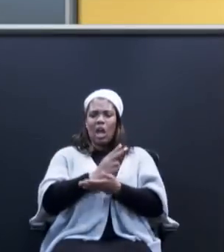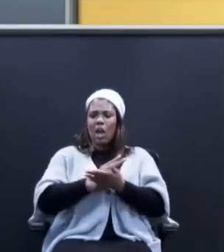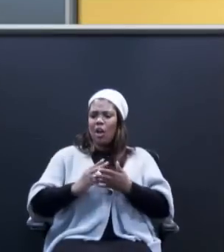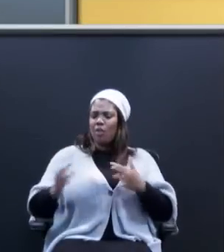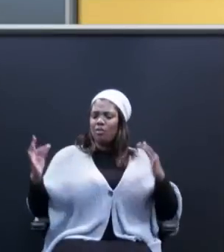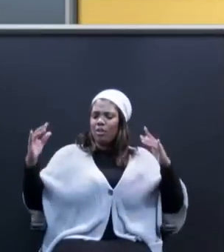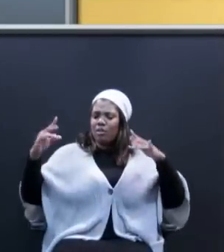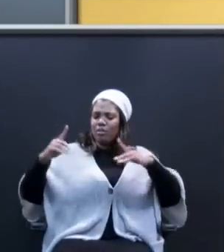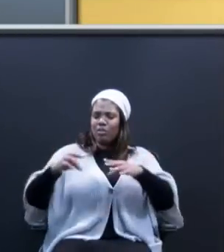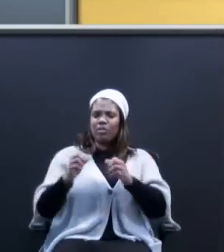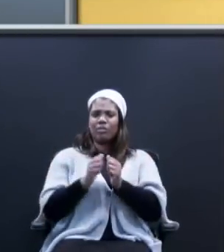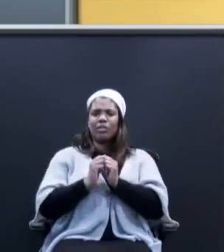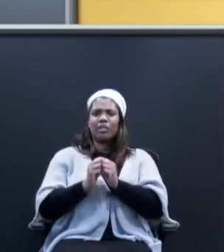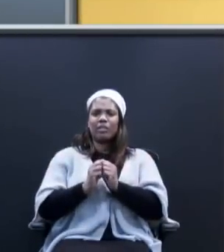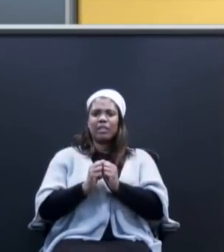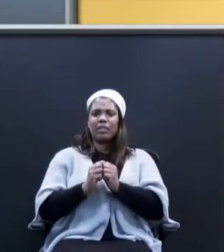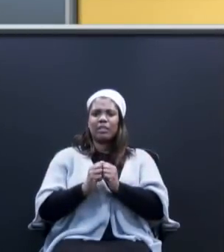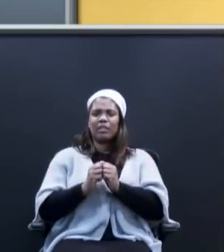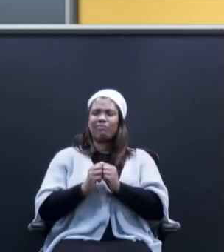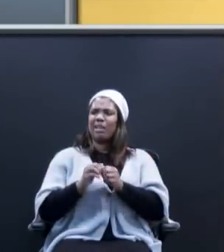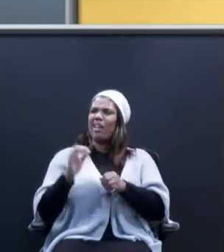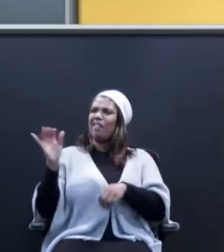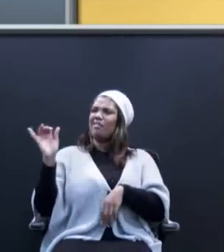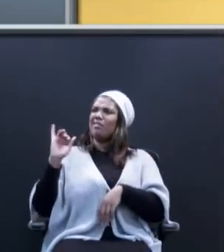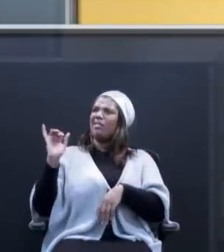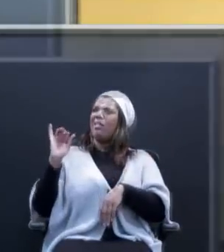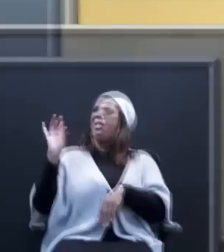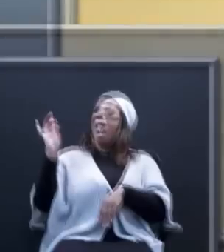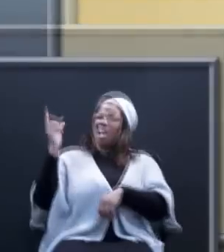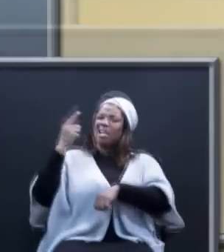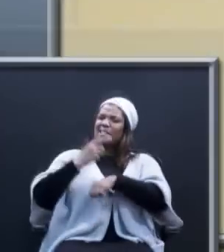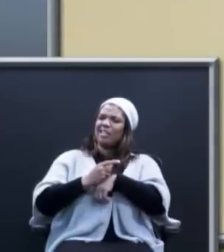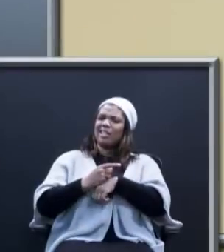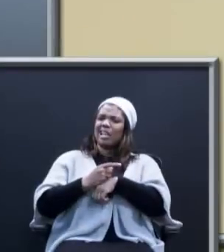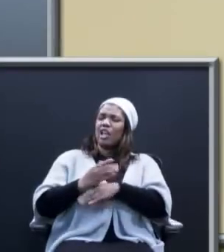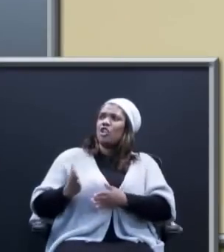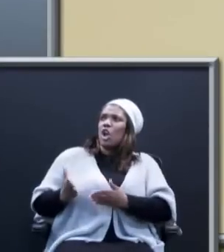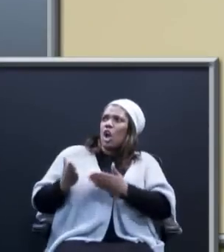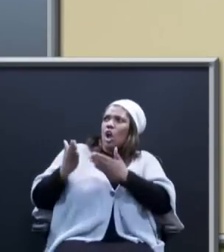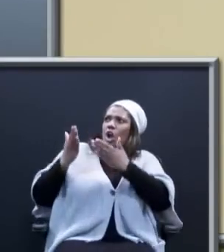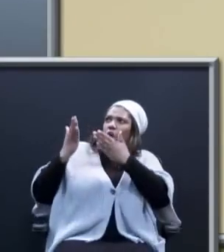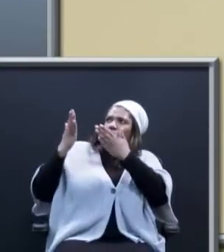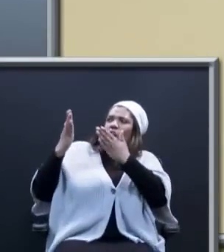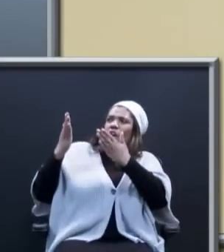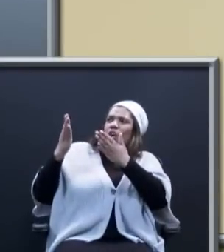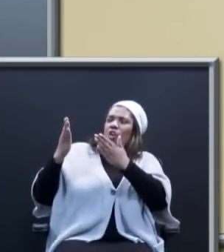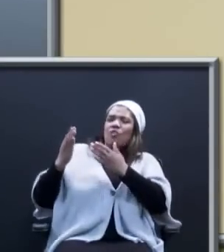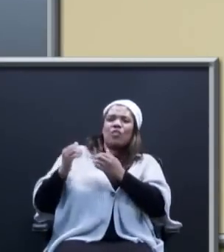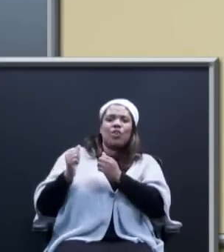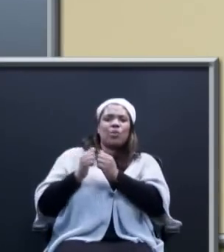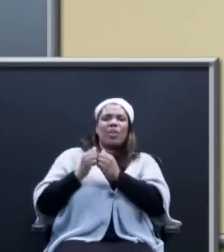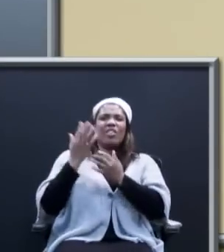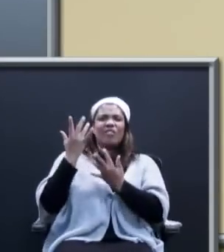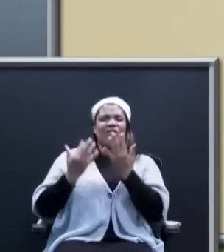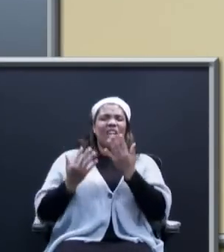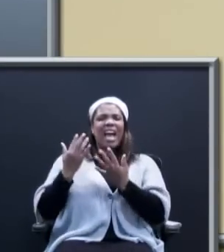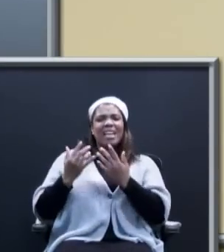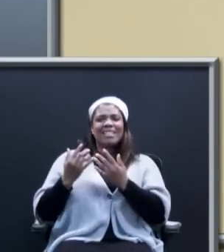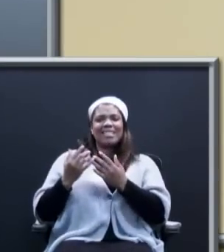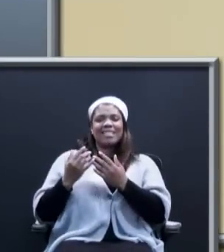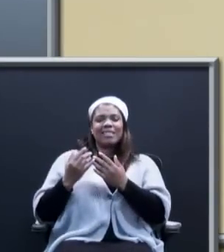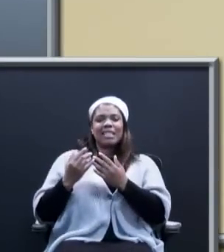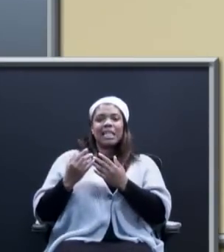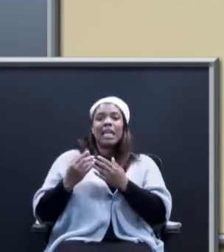holy convocation. On the eighth day you shall have a holy convocation. Go ahead and read. And you shall offer an offering made by fire unto the Lord. Uh-huh. It is a